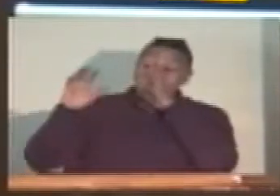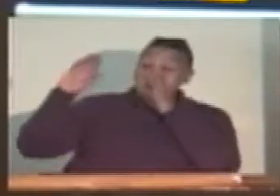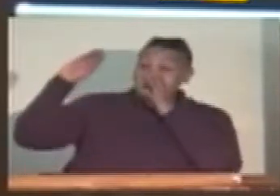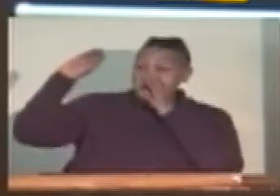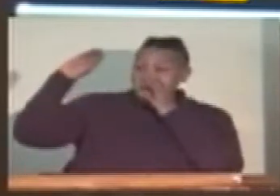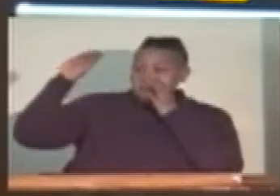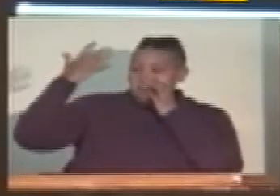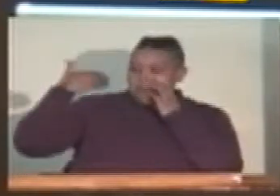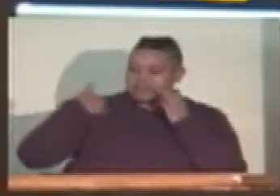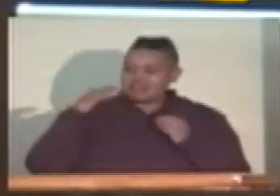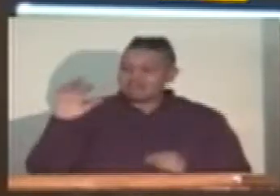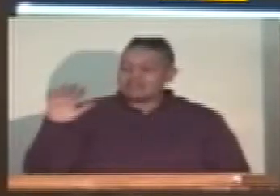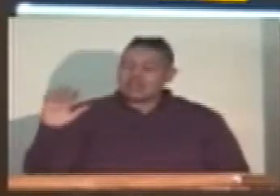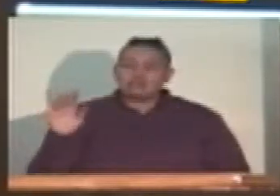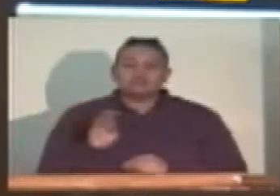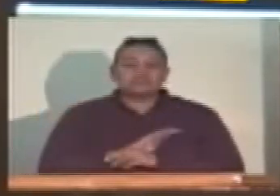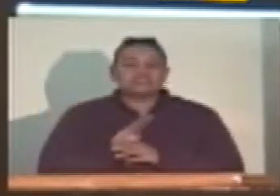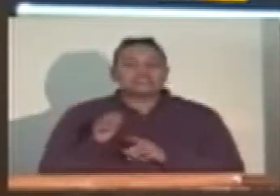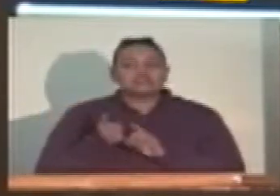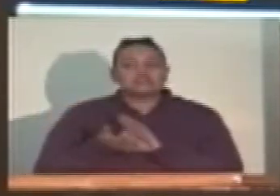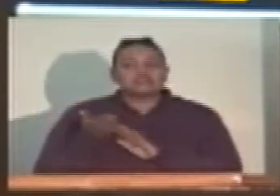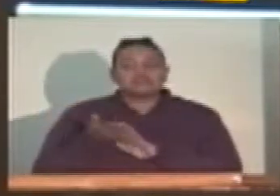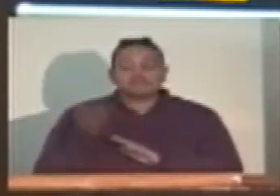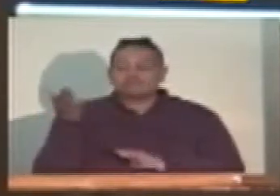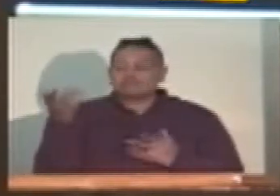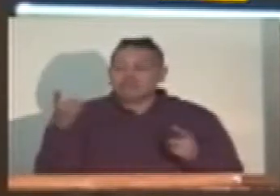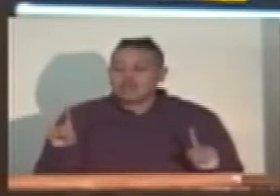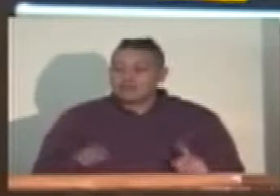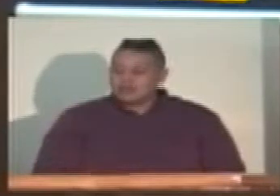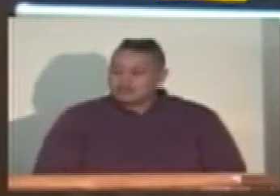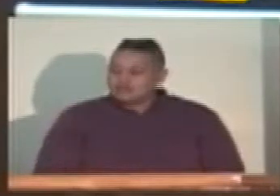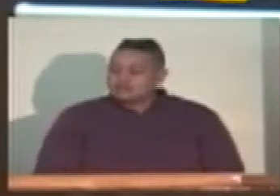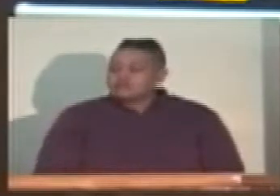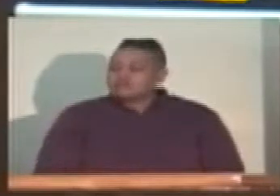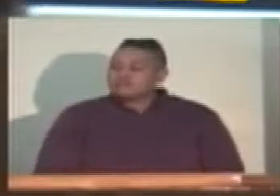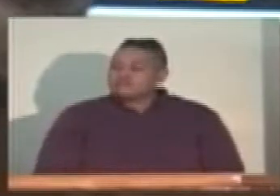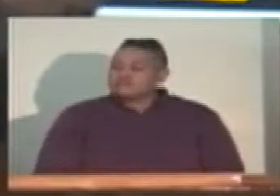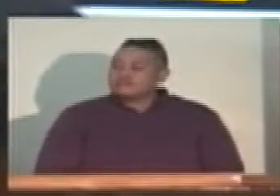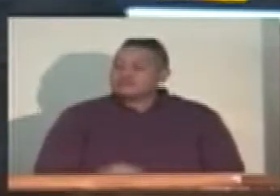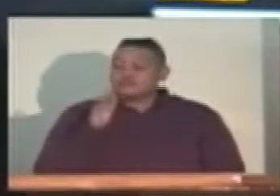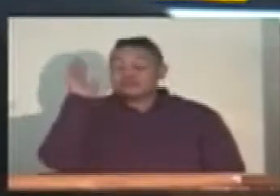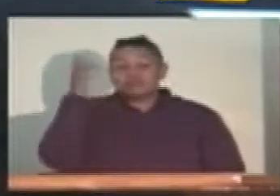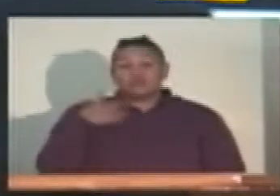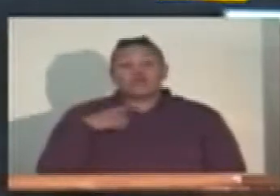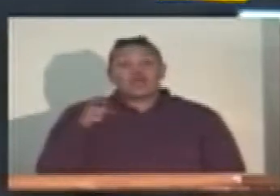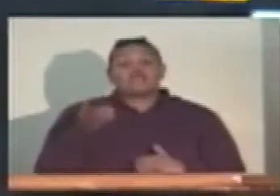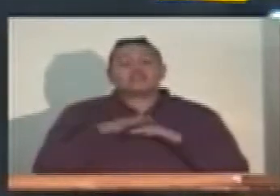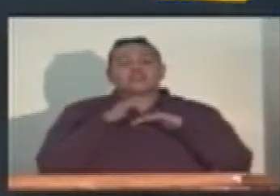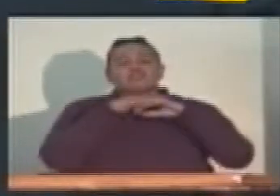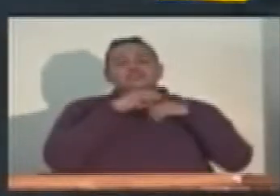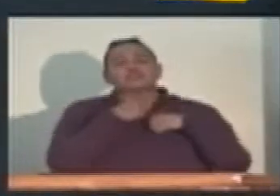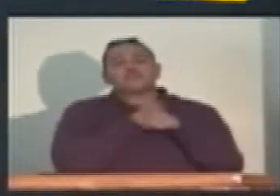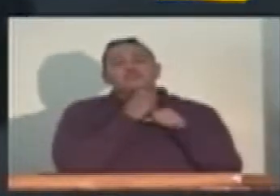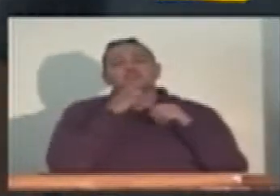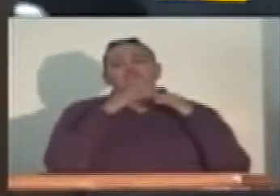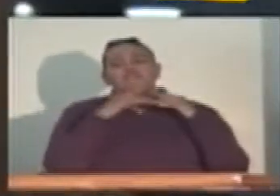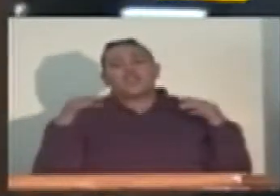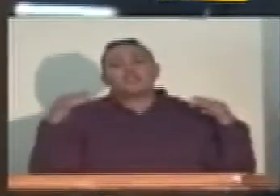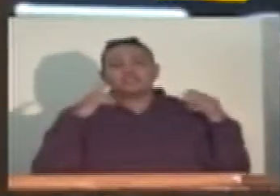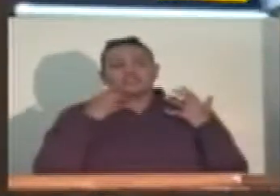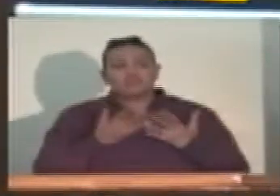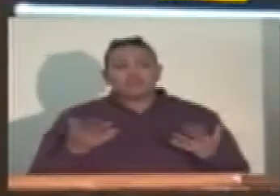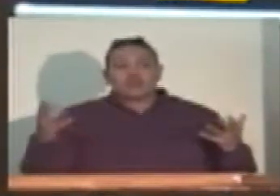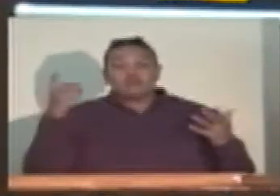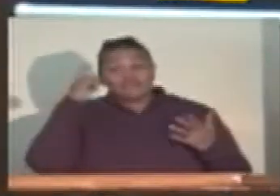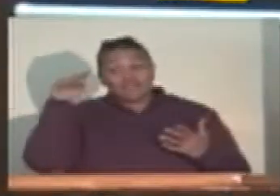their enterprise going. Mr. Speaker, we have to increase production of the various crops in order for